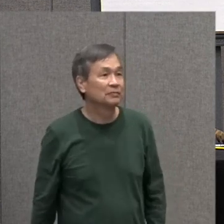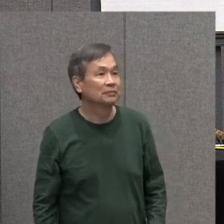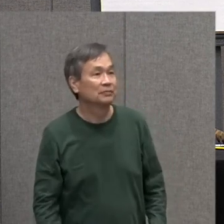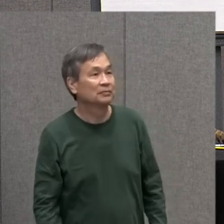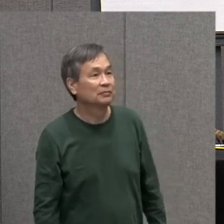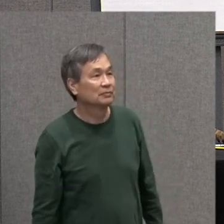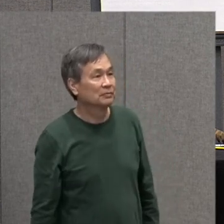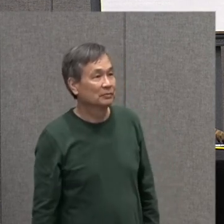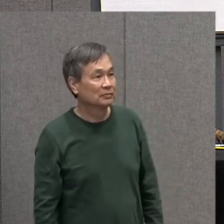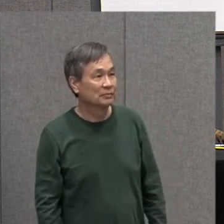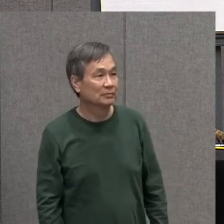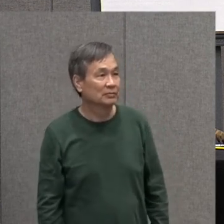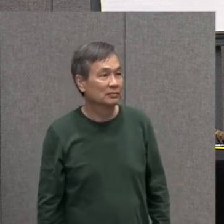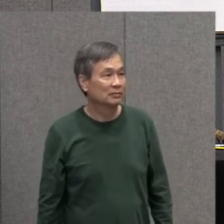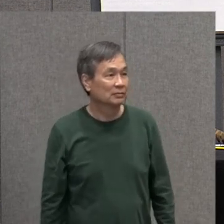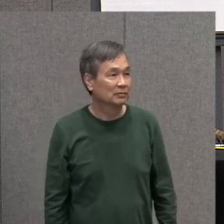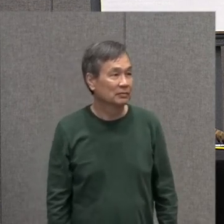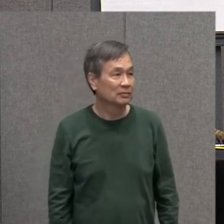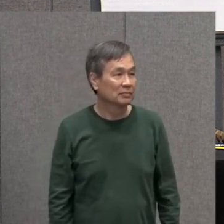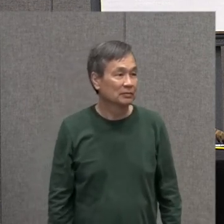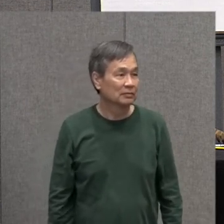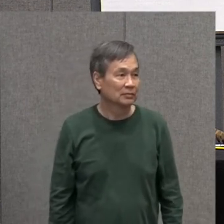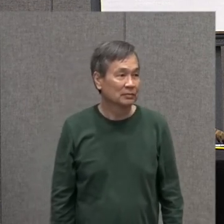Got it? Yep. All right.